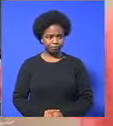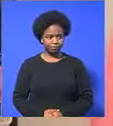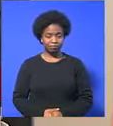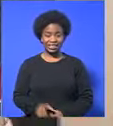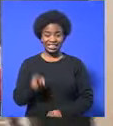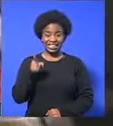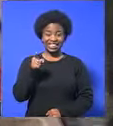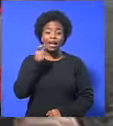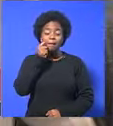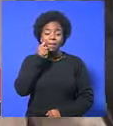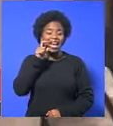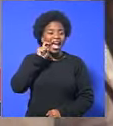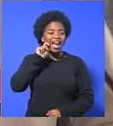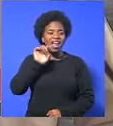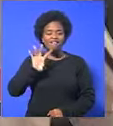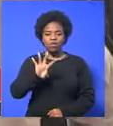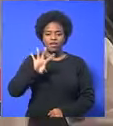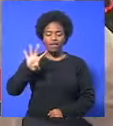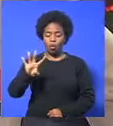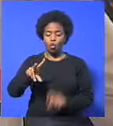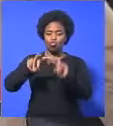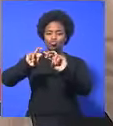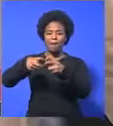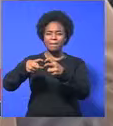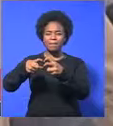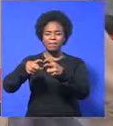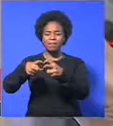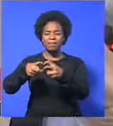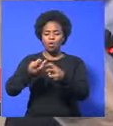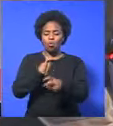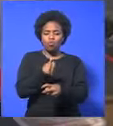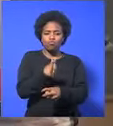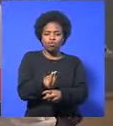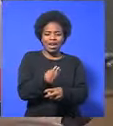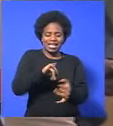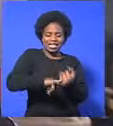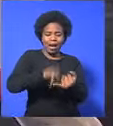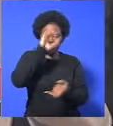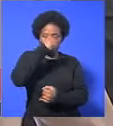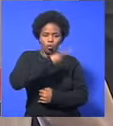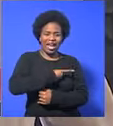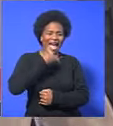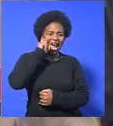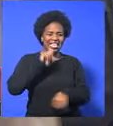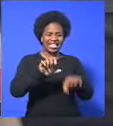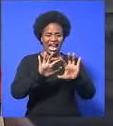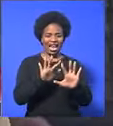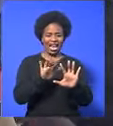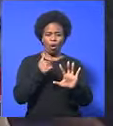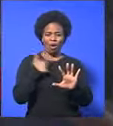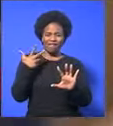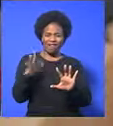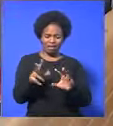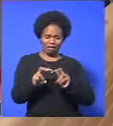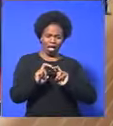This 44-year-old man is charged with the rape of his 10-year-old stepdaughter. He's accused of sexually grooming her in a